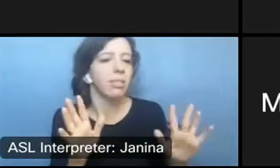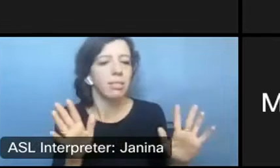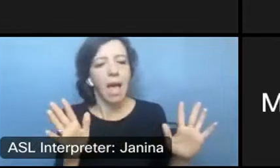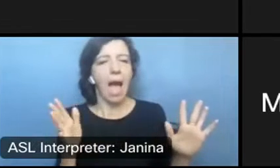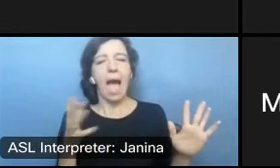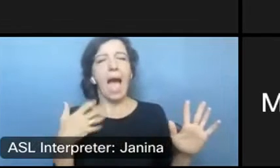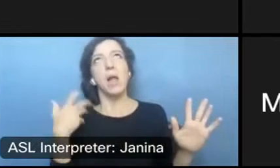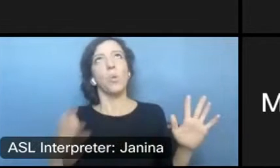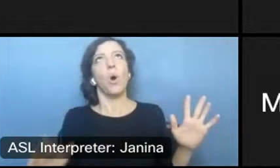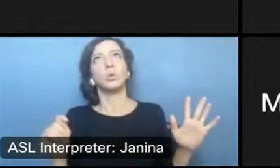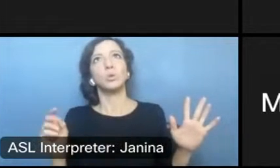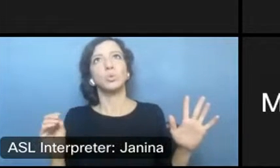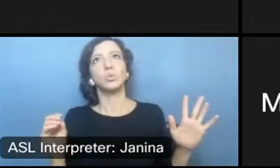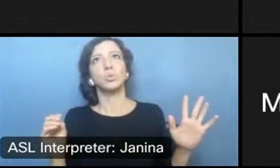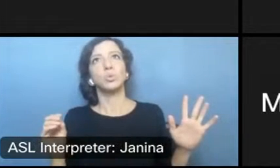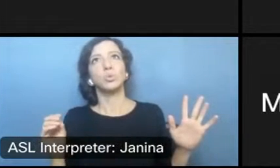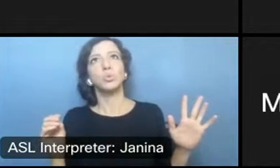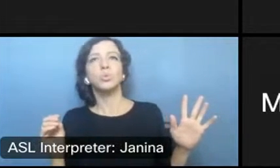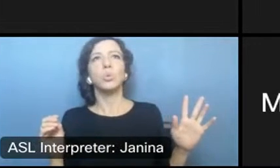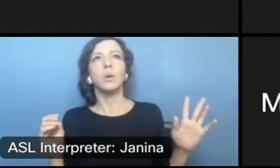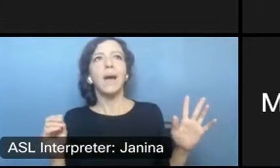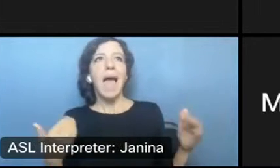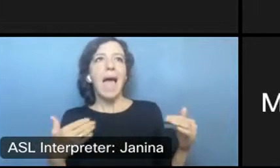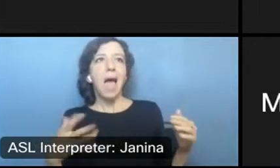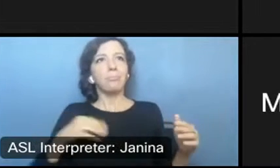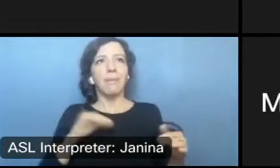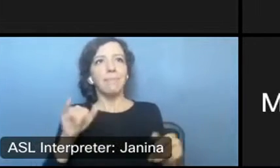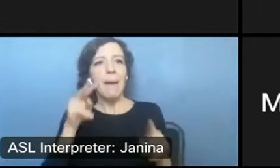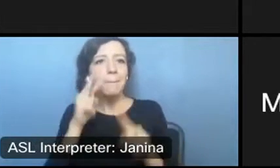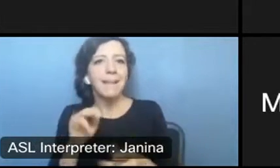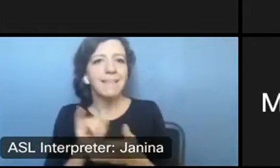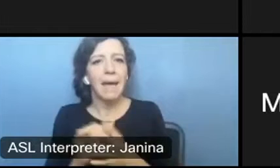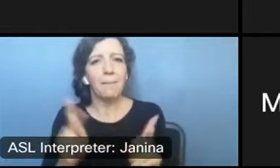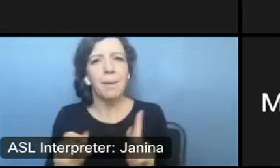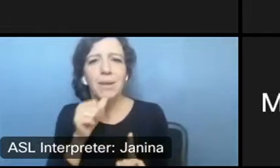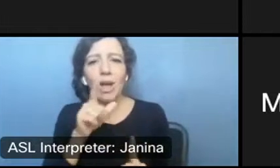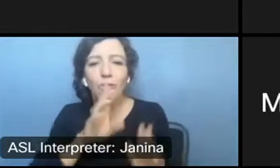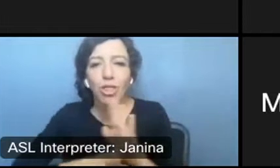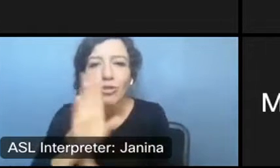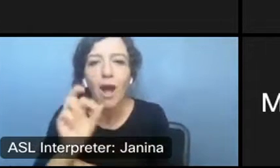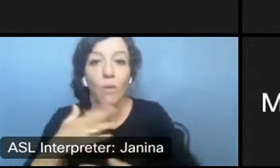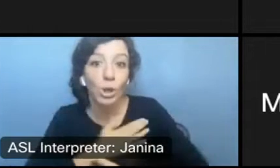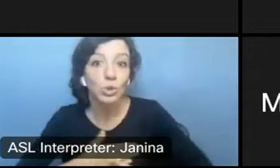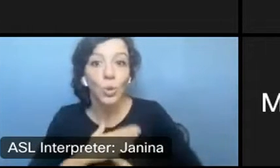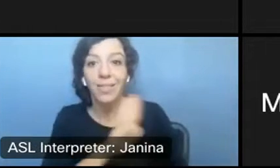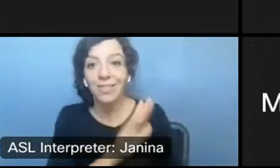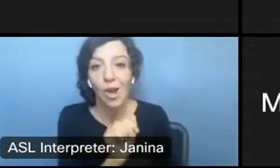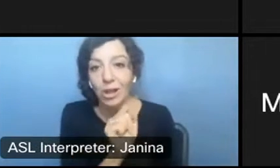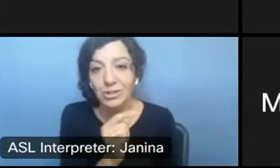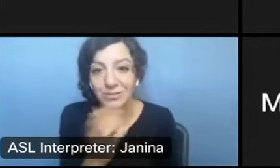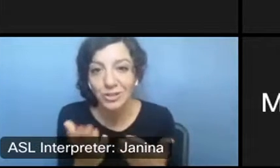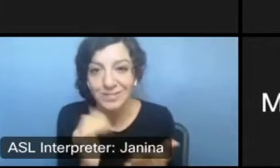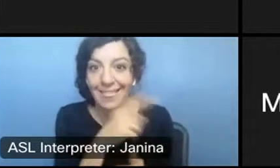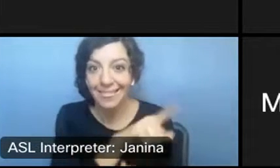opinion that people did not thrive or really enjoy the alternative services that they got. I think that's going to be on an